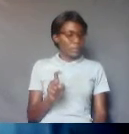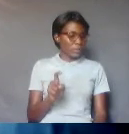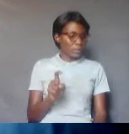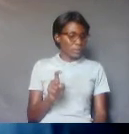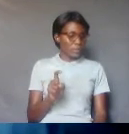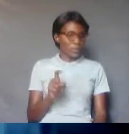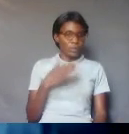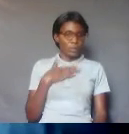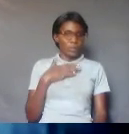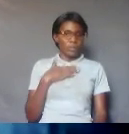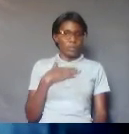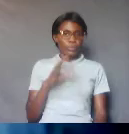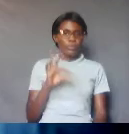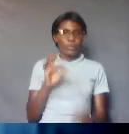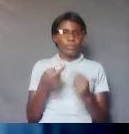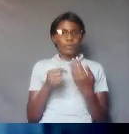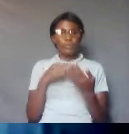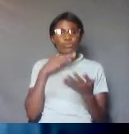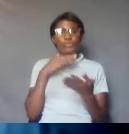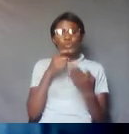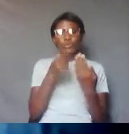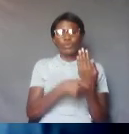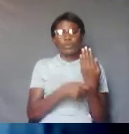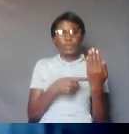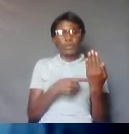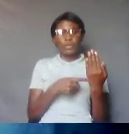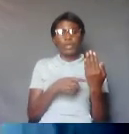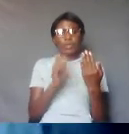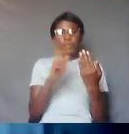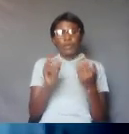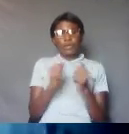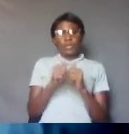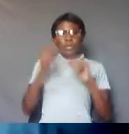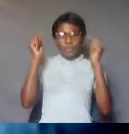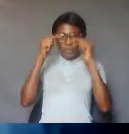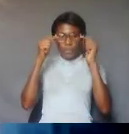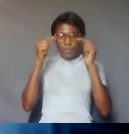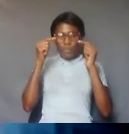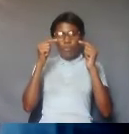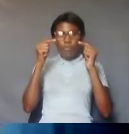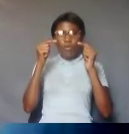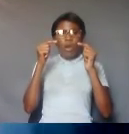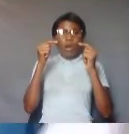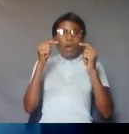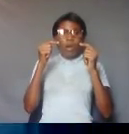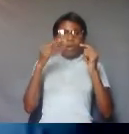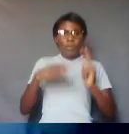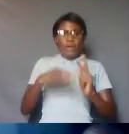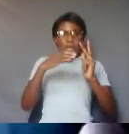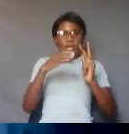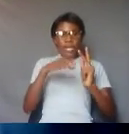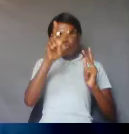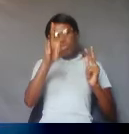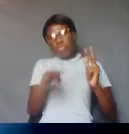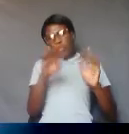community, and how has religious or culture reinforced this? So that will be our C, whereby in